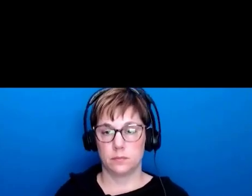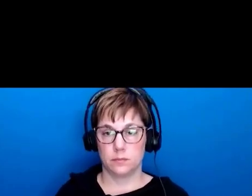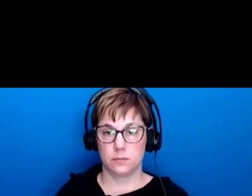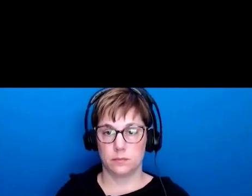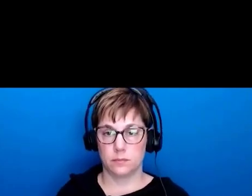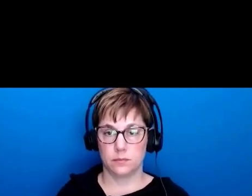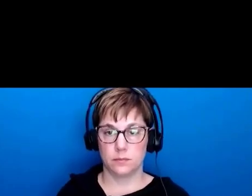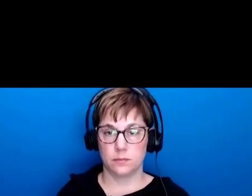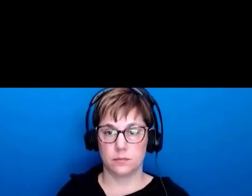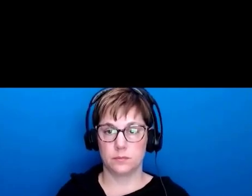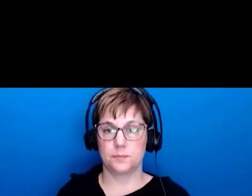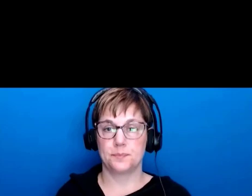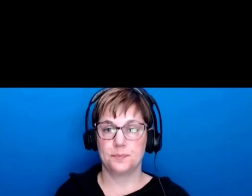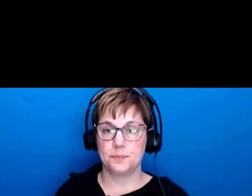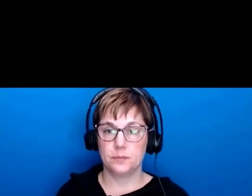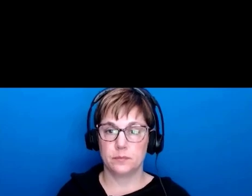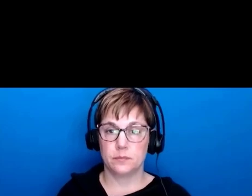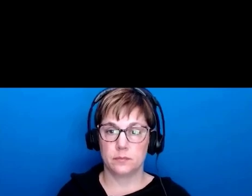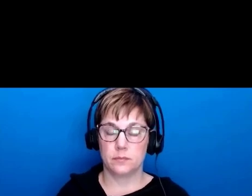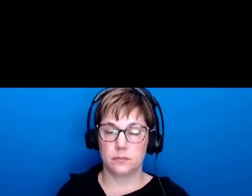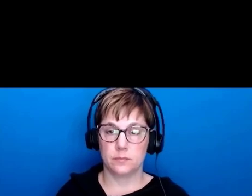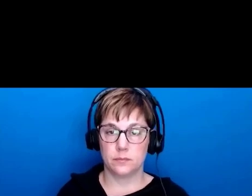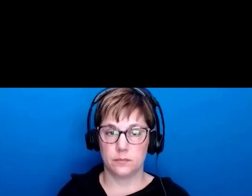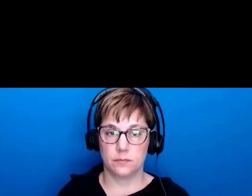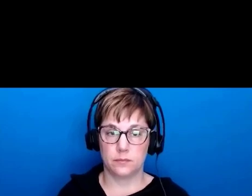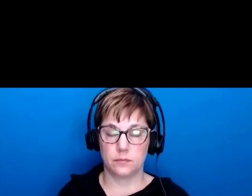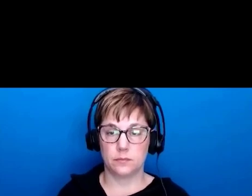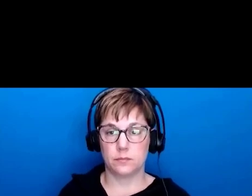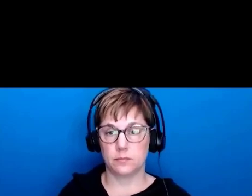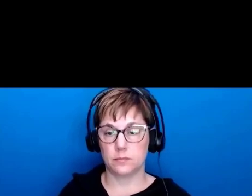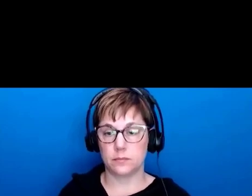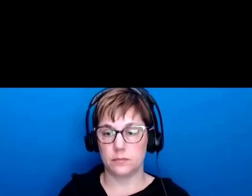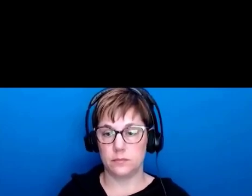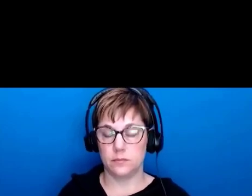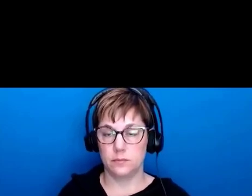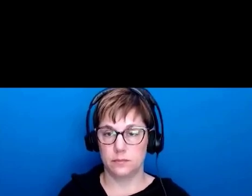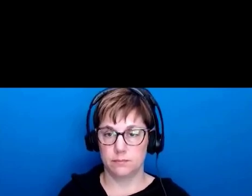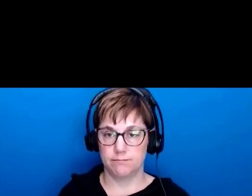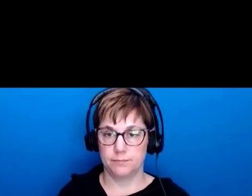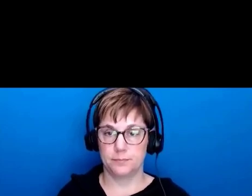history. They can't get more information on your general medical information.